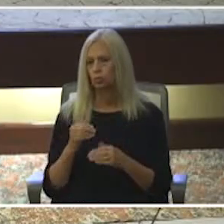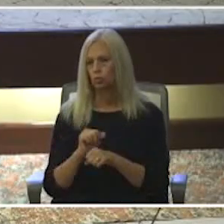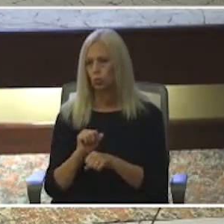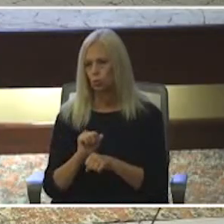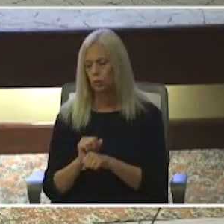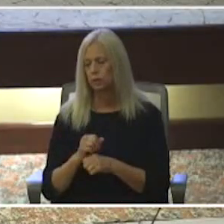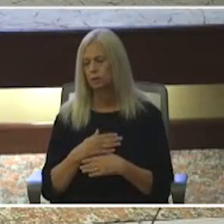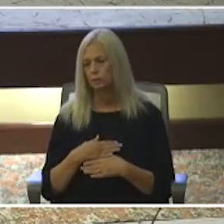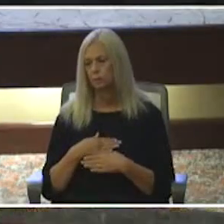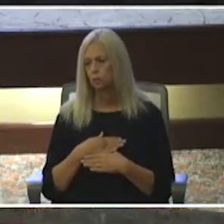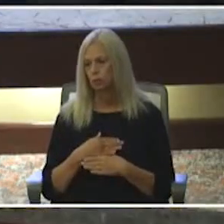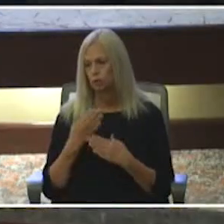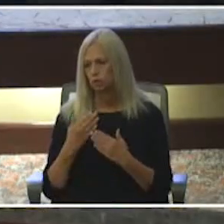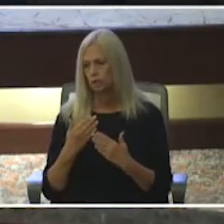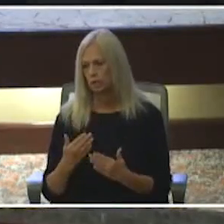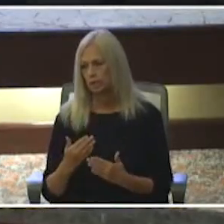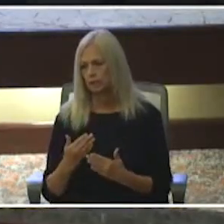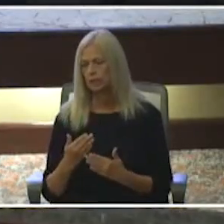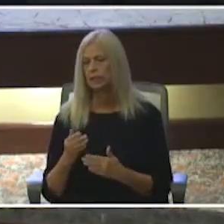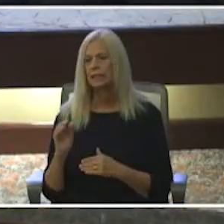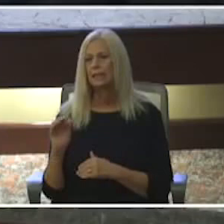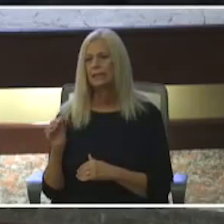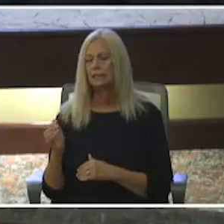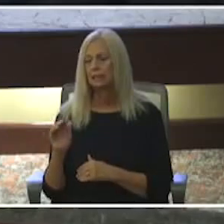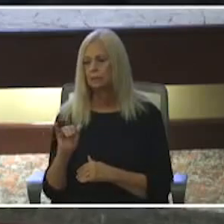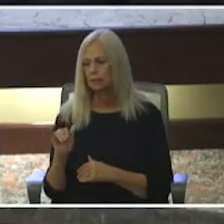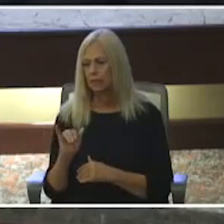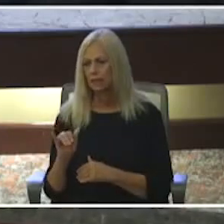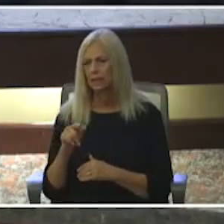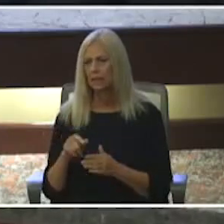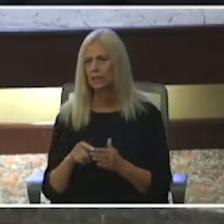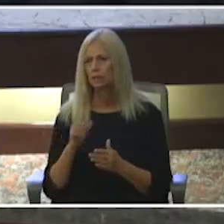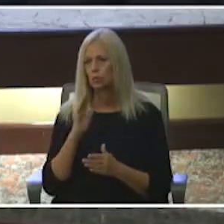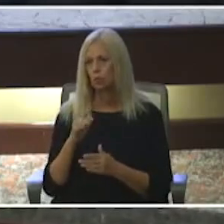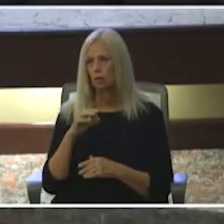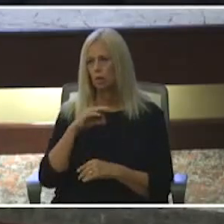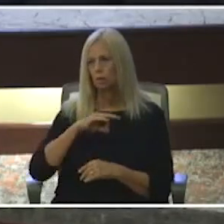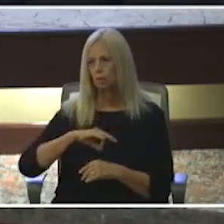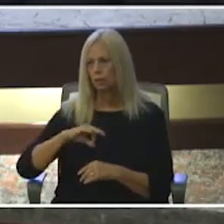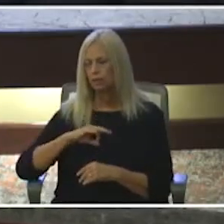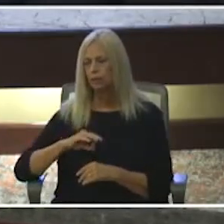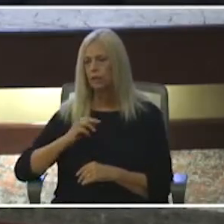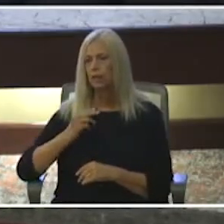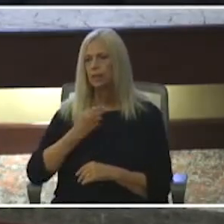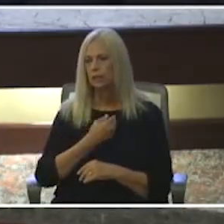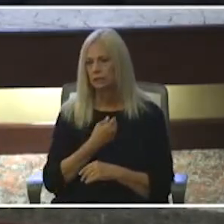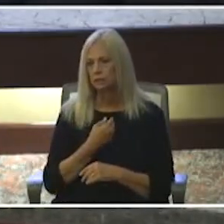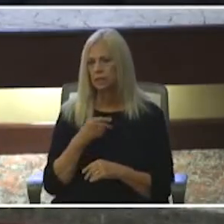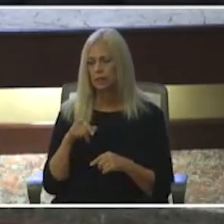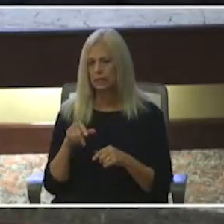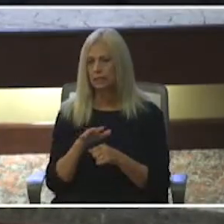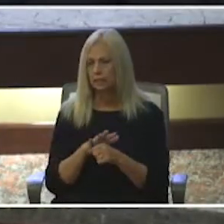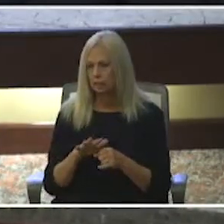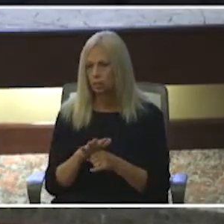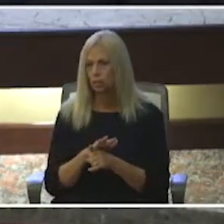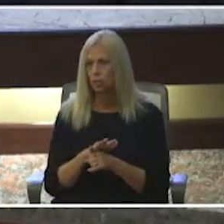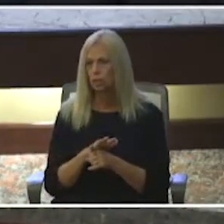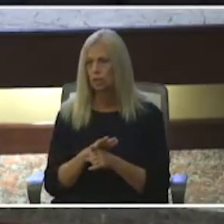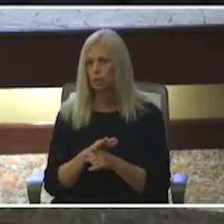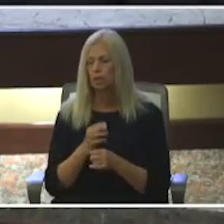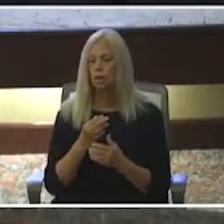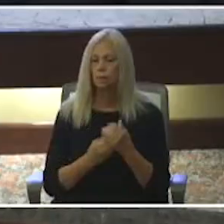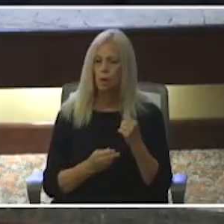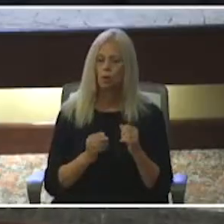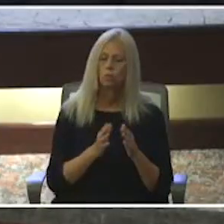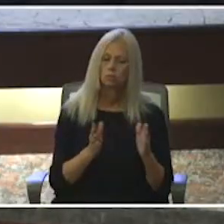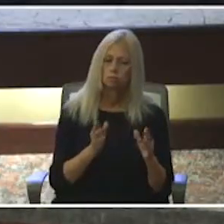Board. It does seem like this is something that would benefit our community to have some regulation in this area, both for public safety